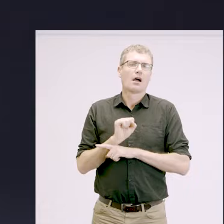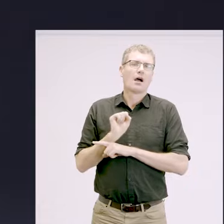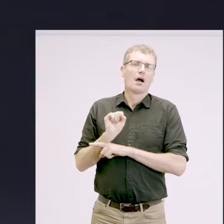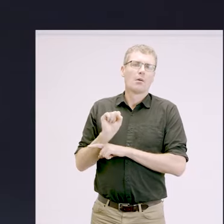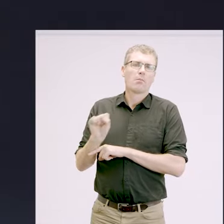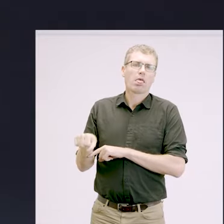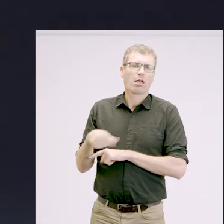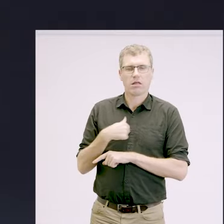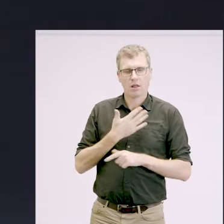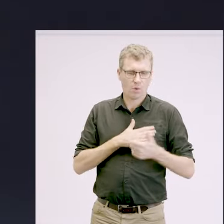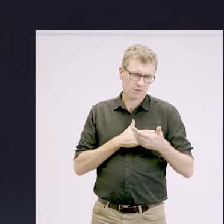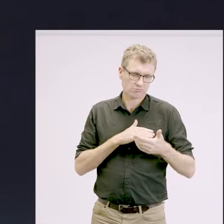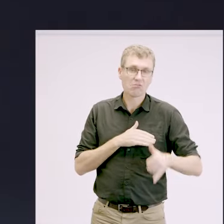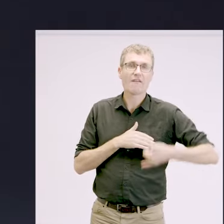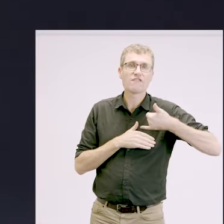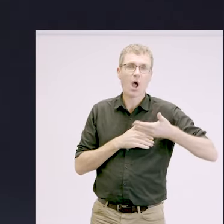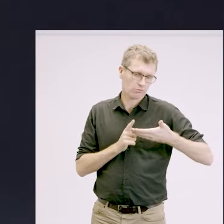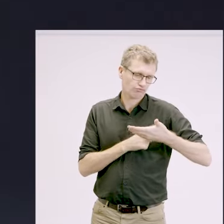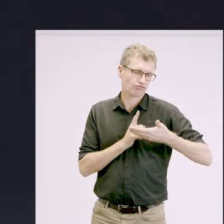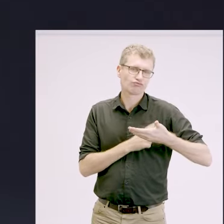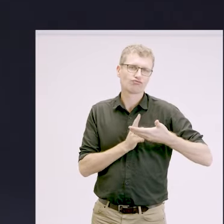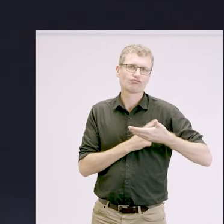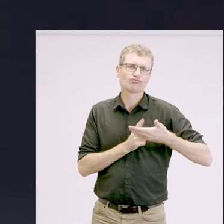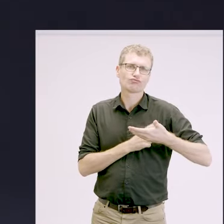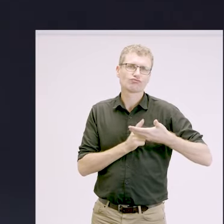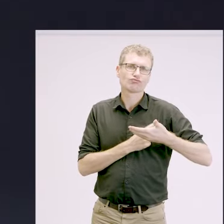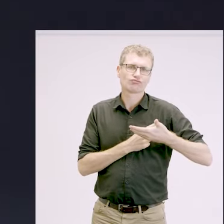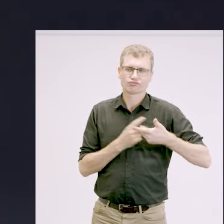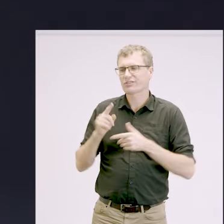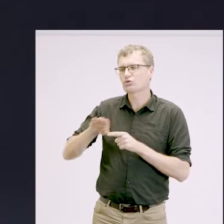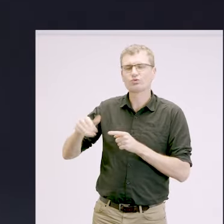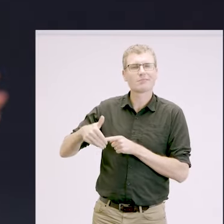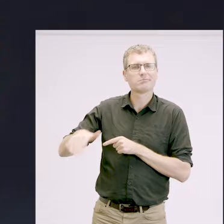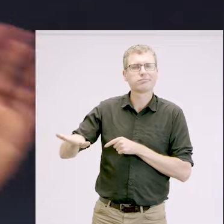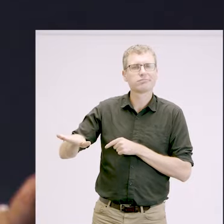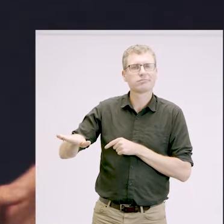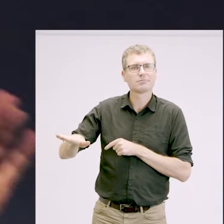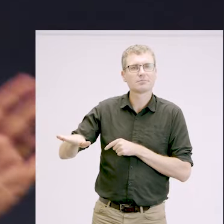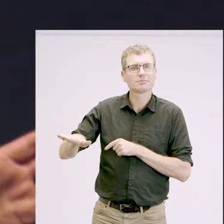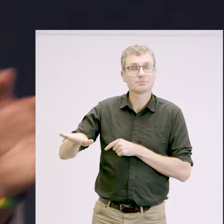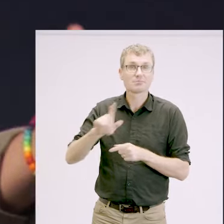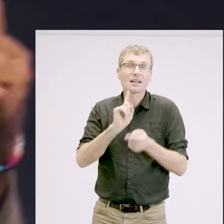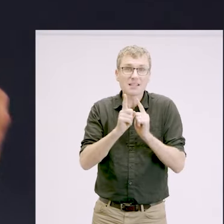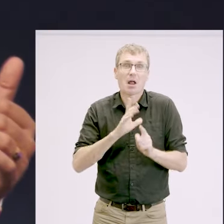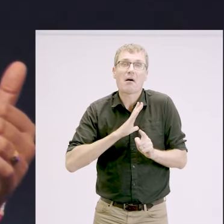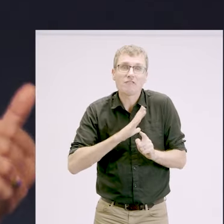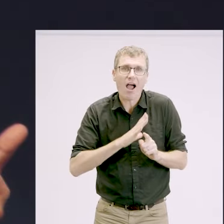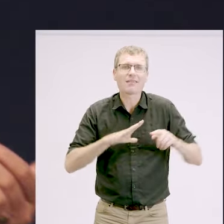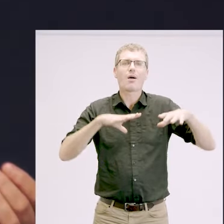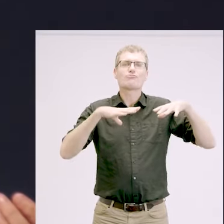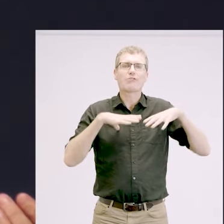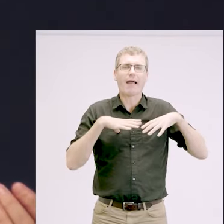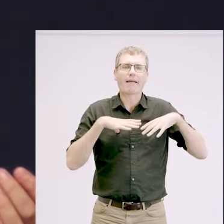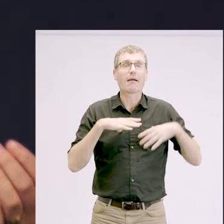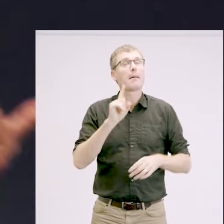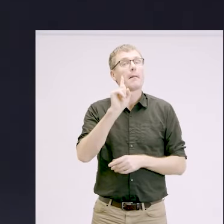just want to like stare at my phone. I just want to swipe my phone instead of hang out with my kids. And by the way, there are times when it's okay to disconnect and